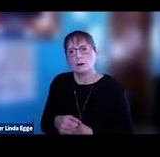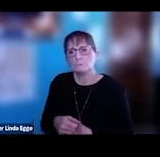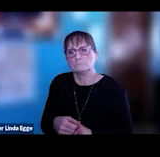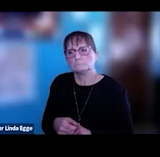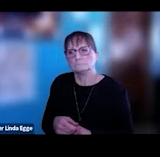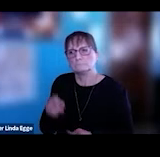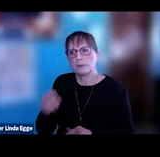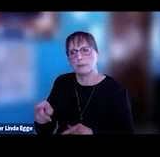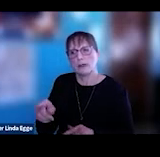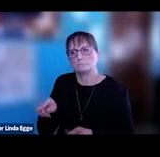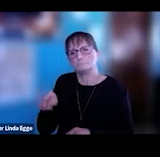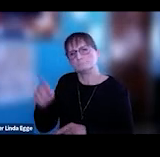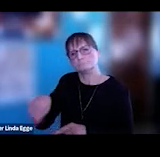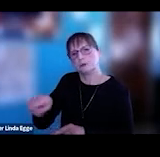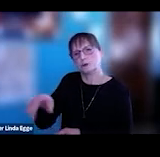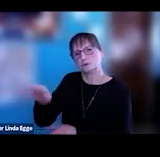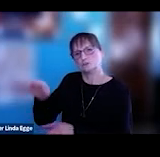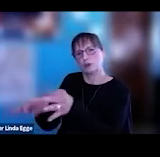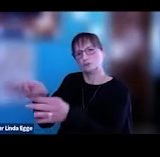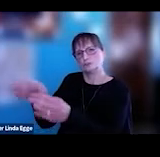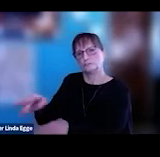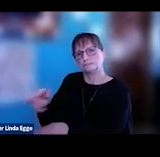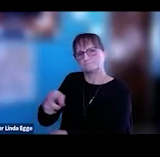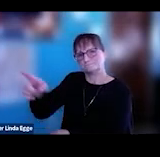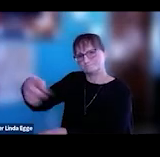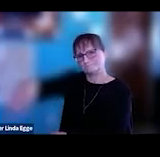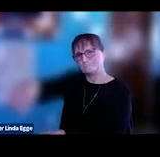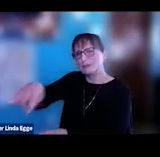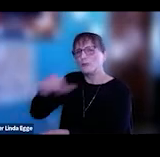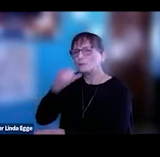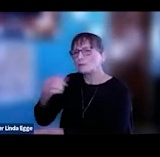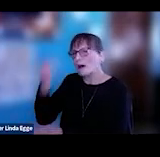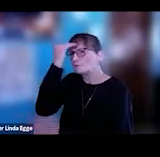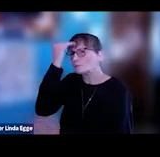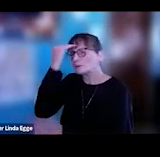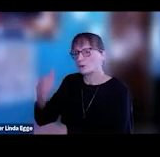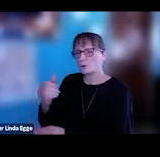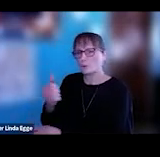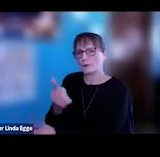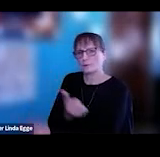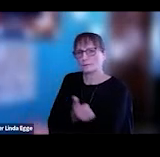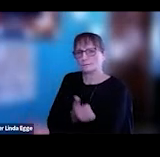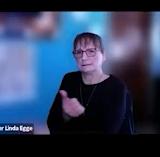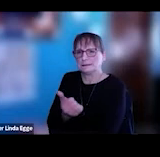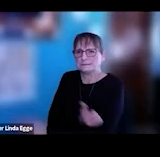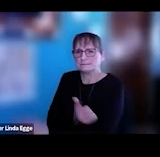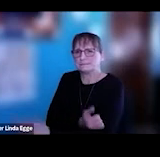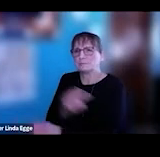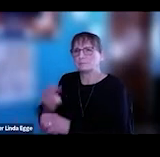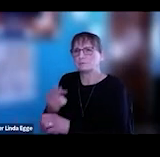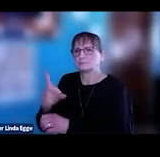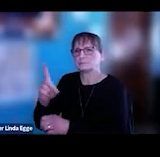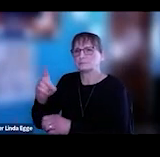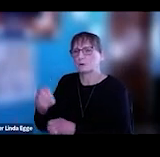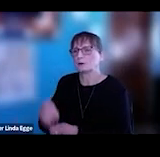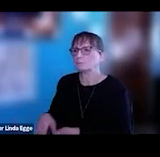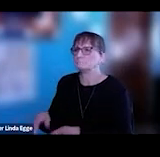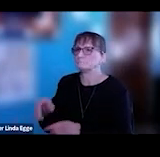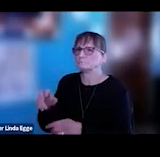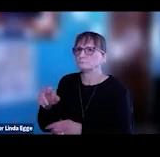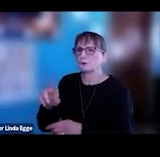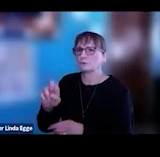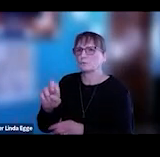There are judges, especially those who are not familiar with substance use disorder, relapse and treatment, who